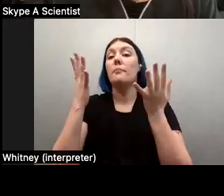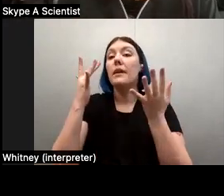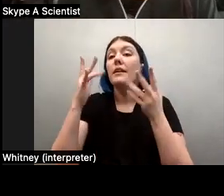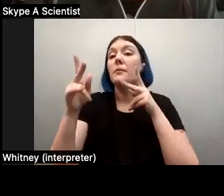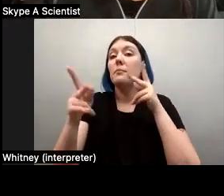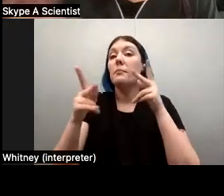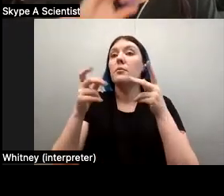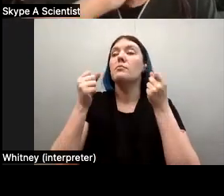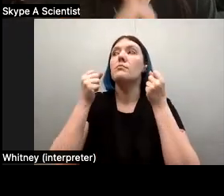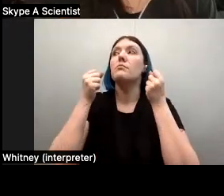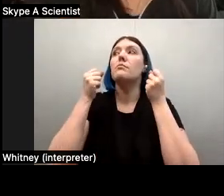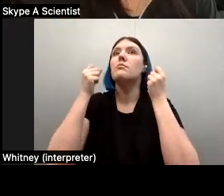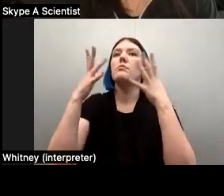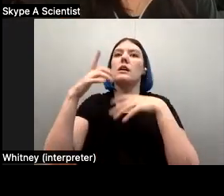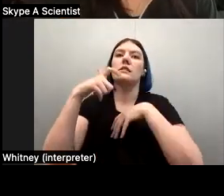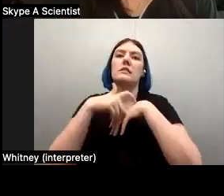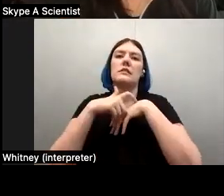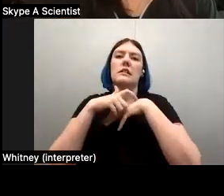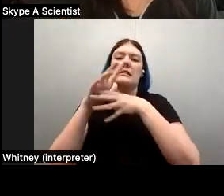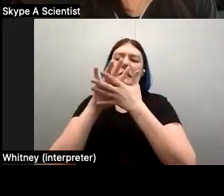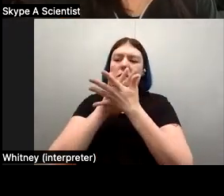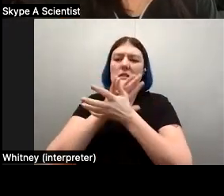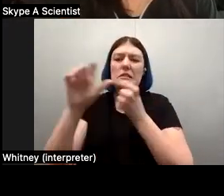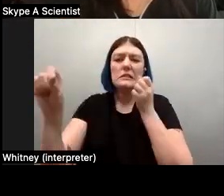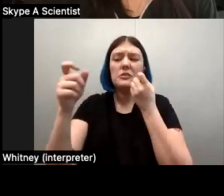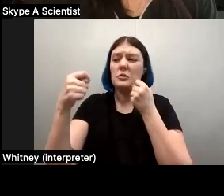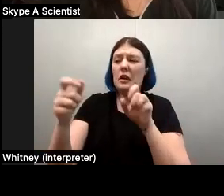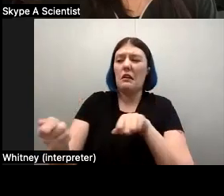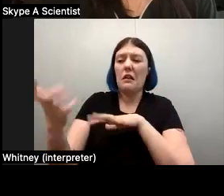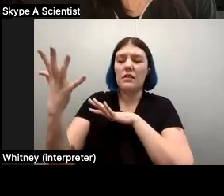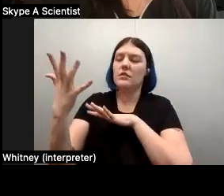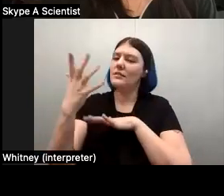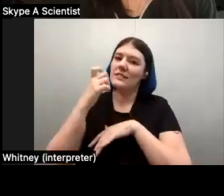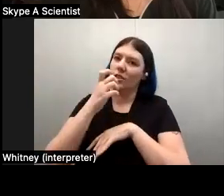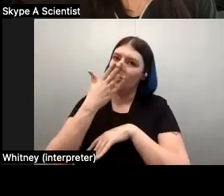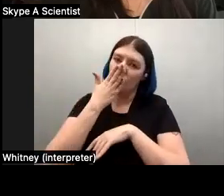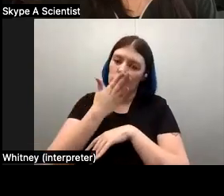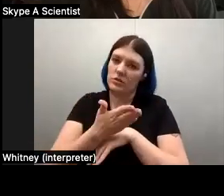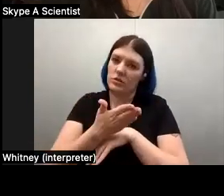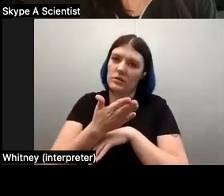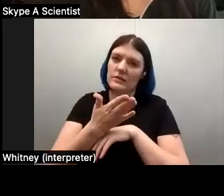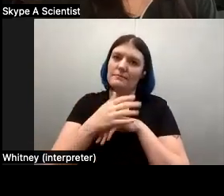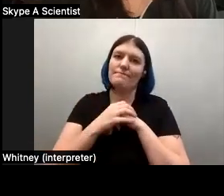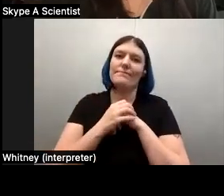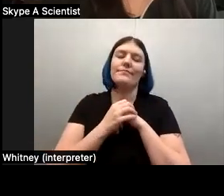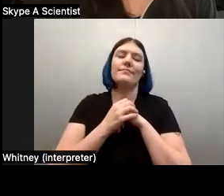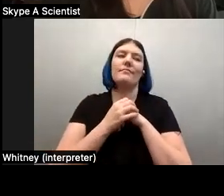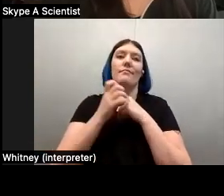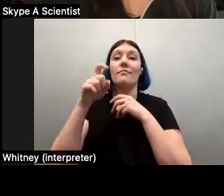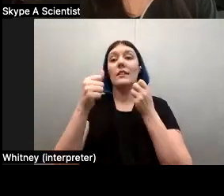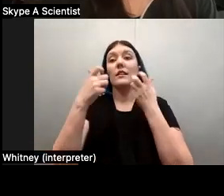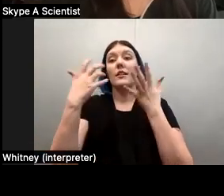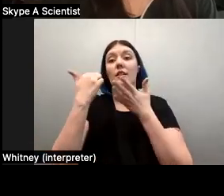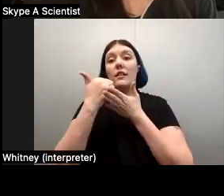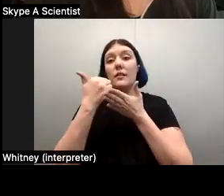time degrading the Everglades and trying to get rid of them, they weren't in a great state. They were they needed a lot of help. And so that's